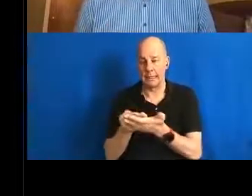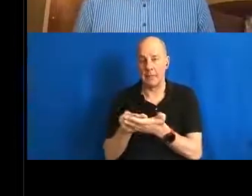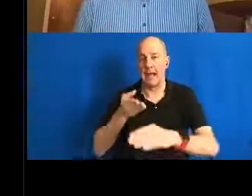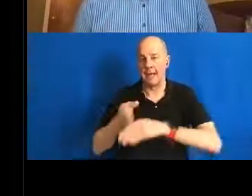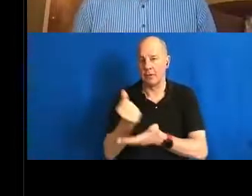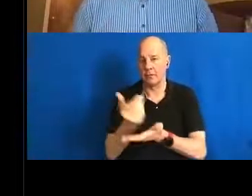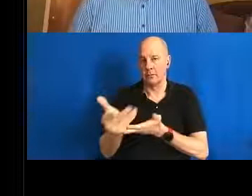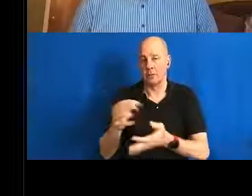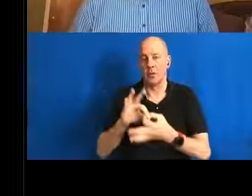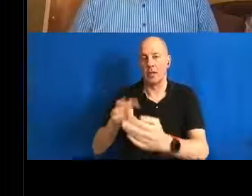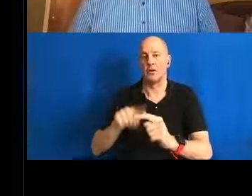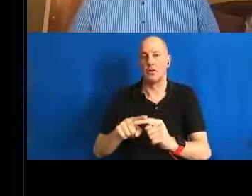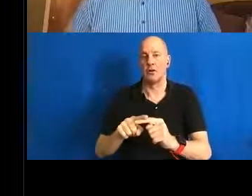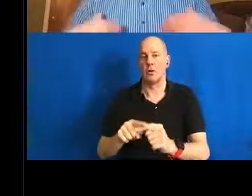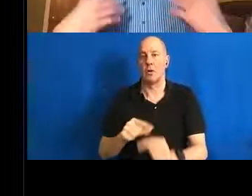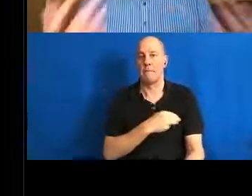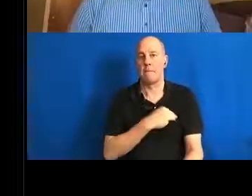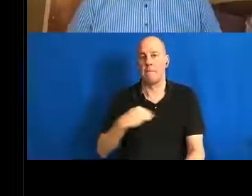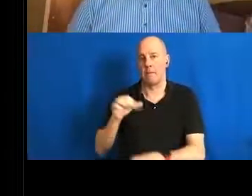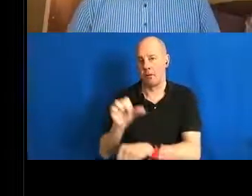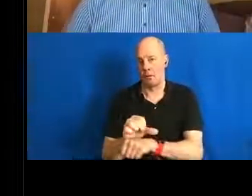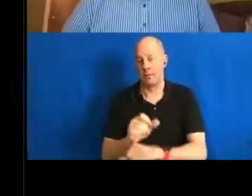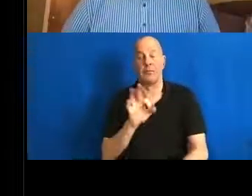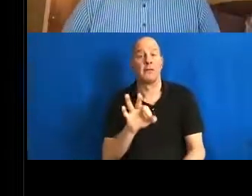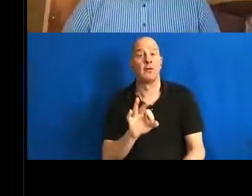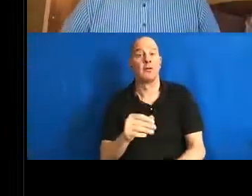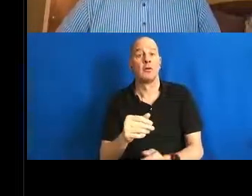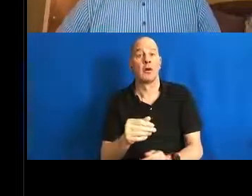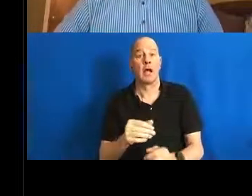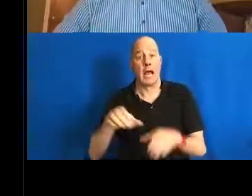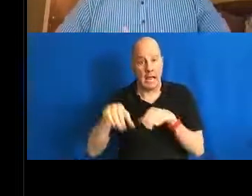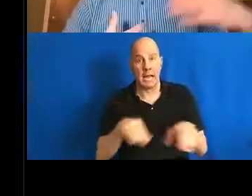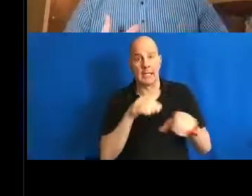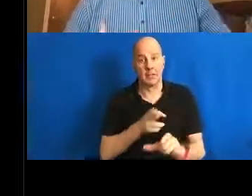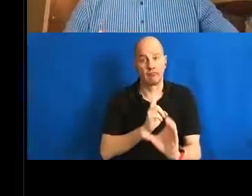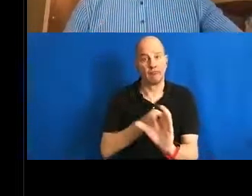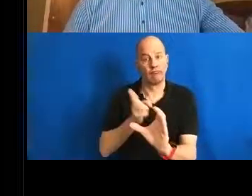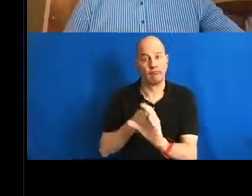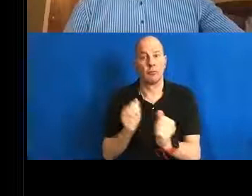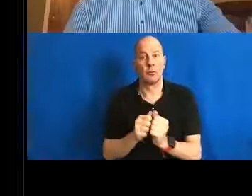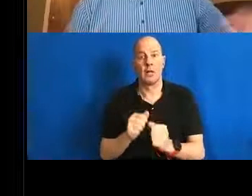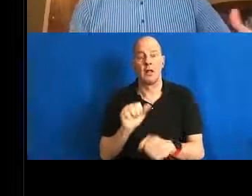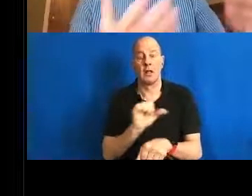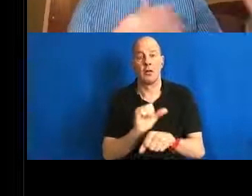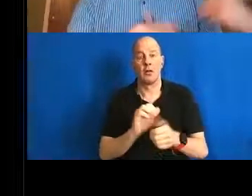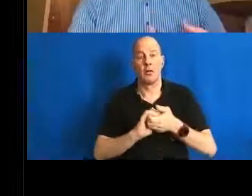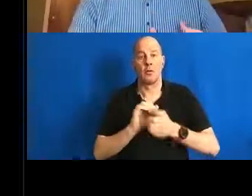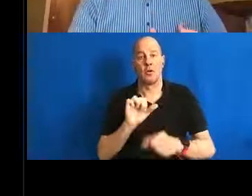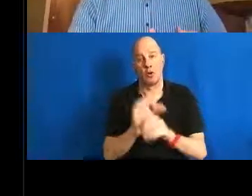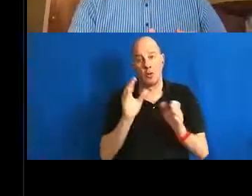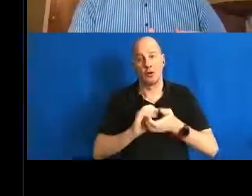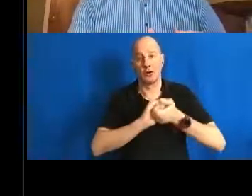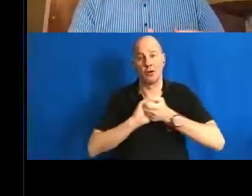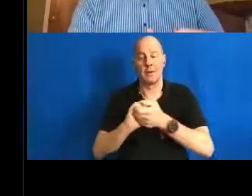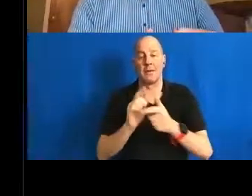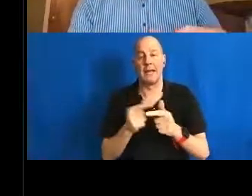a member of a worker cooperative and you are actively participating in it, any of that leftover